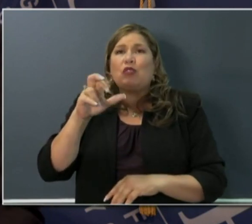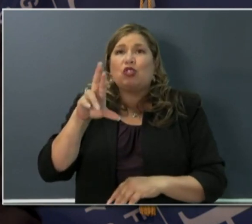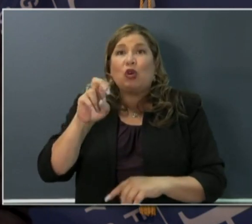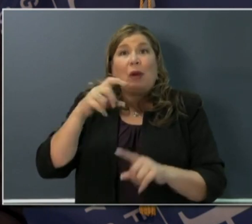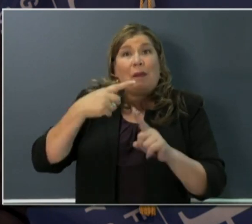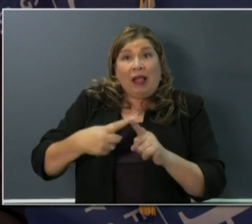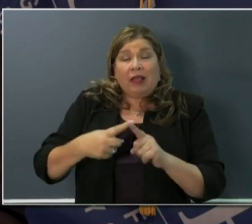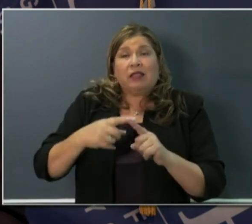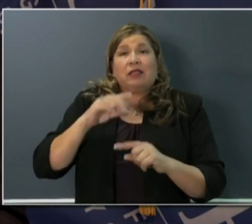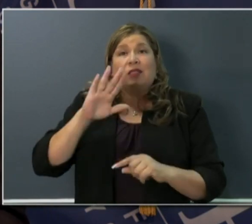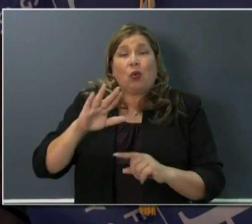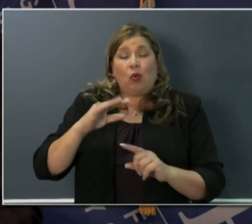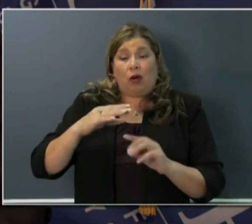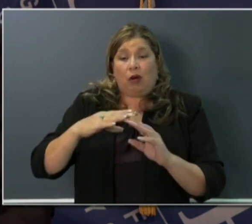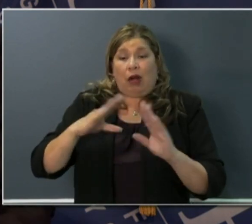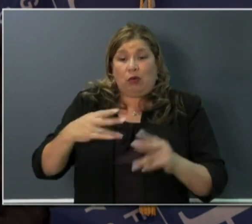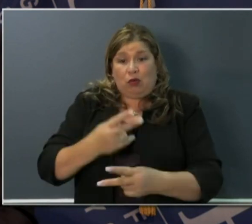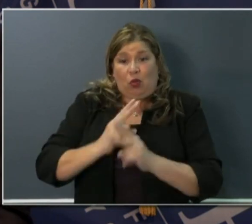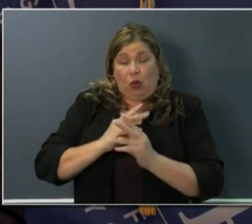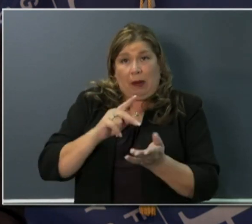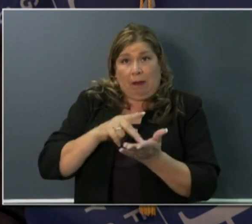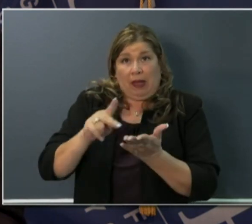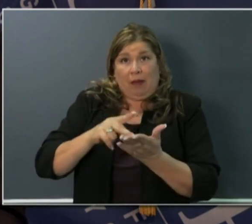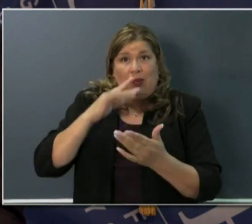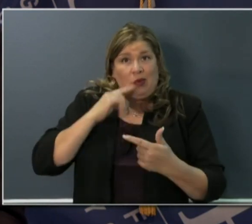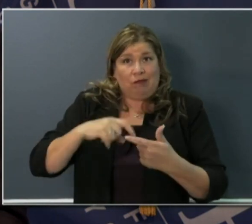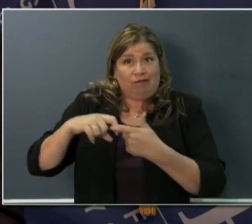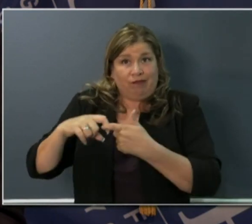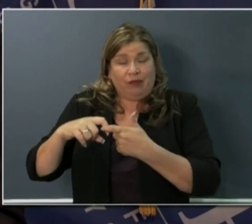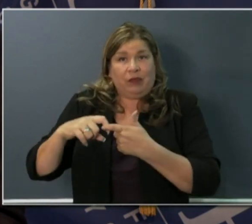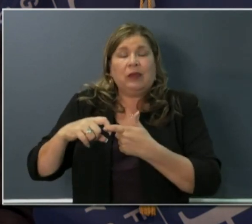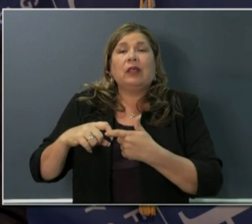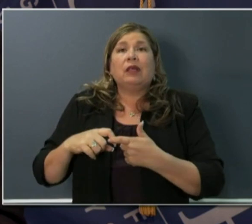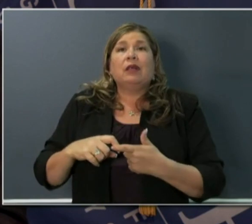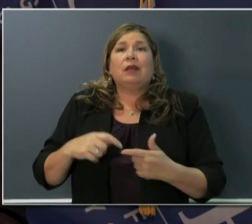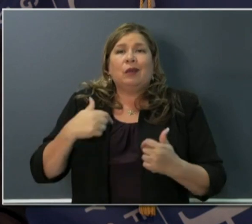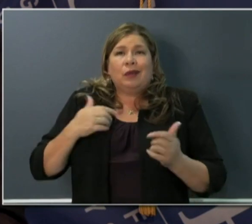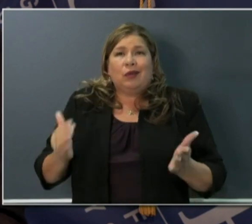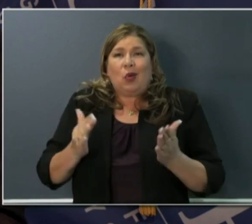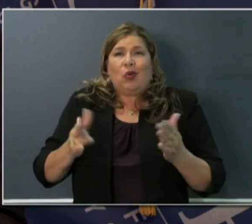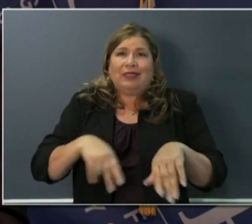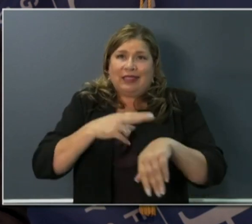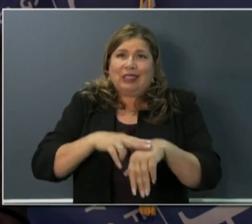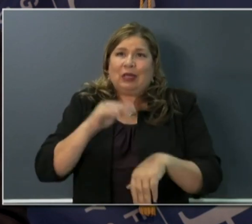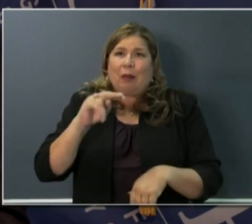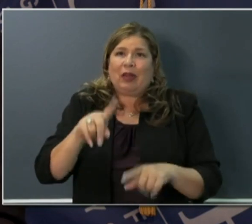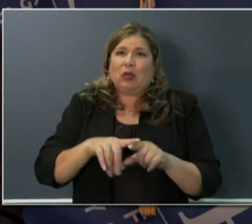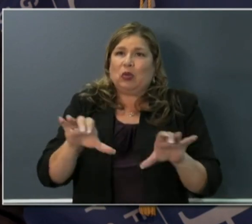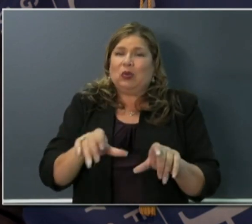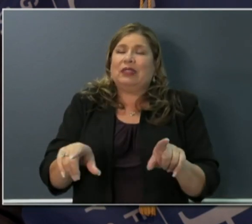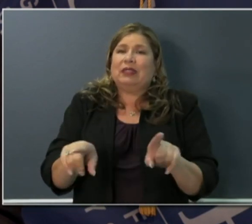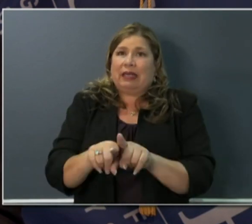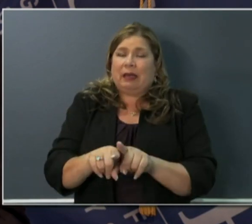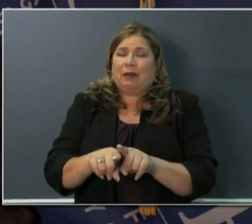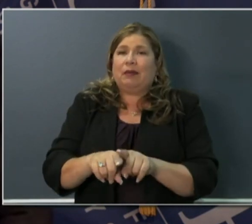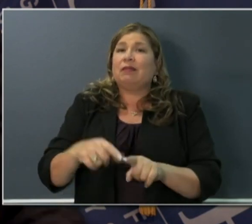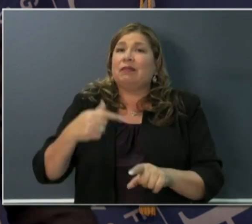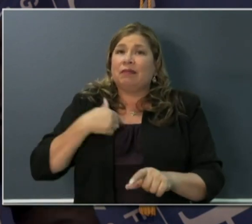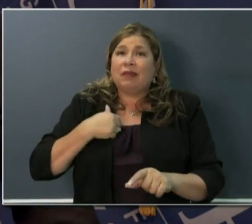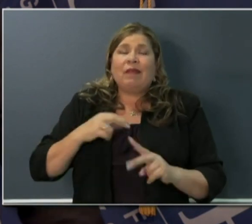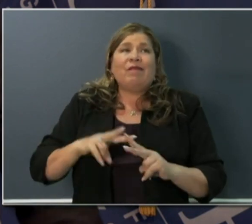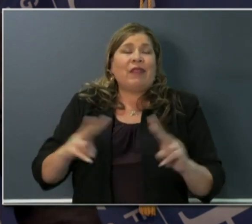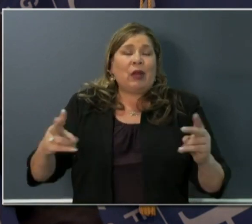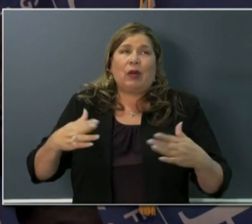payments. That is significant. But the nation's bank, so we were encouraged to do the same. And I'm very pleased that Wells